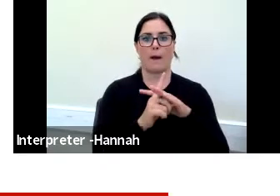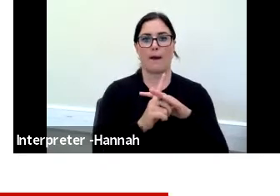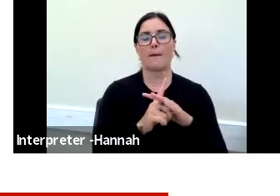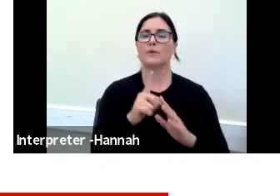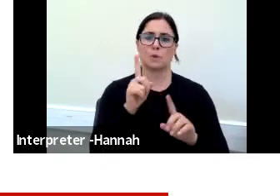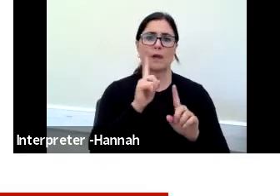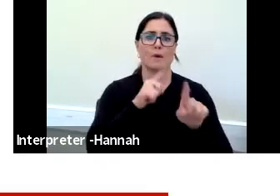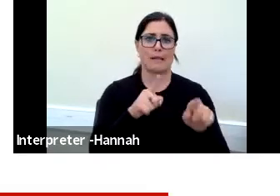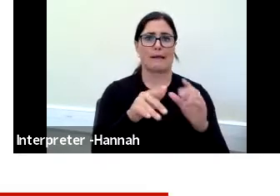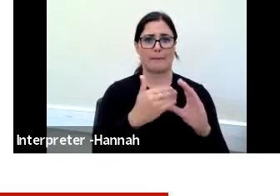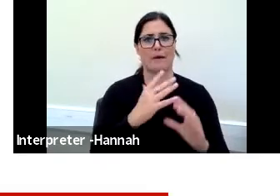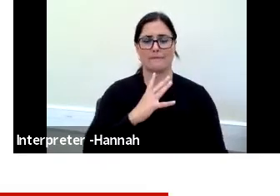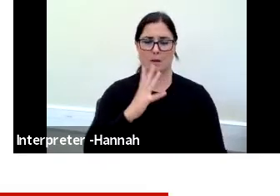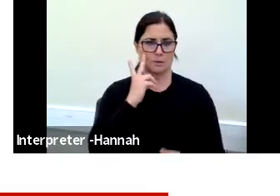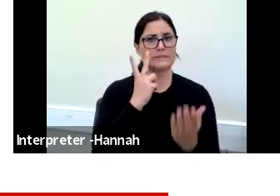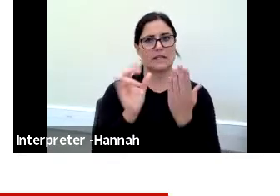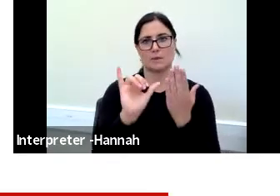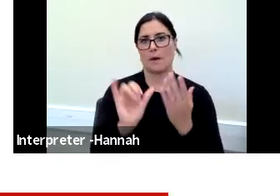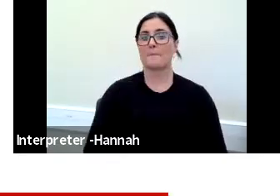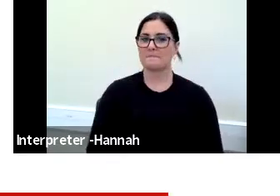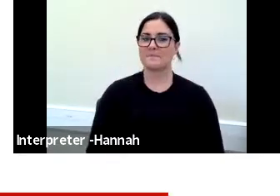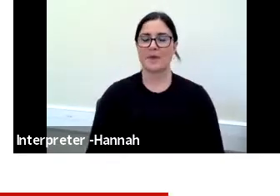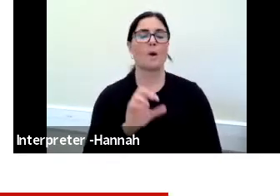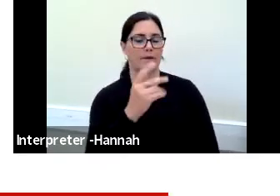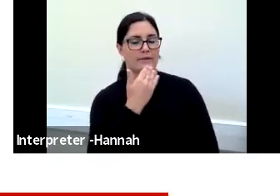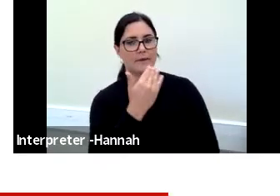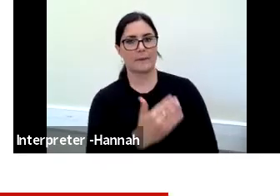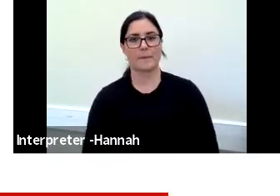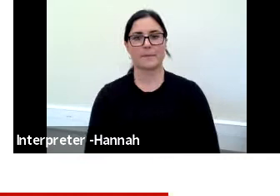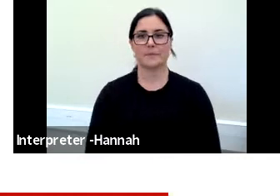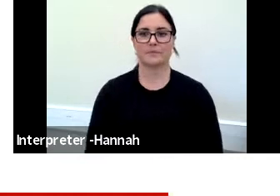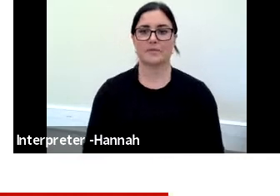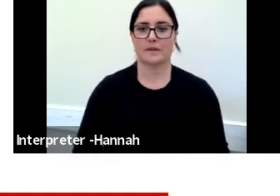that email, we will see that as well. Okay, good, thank you. You're welcome.